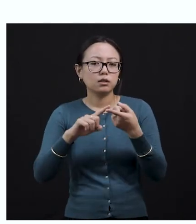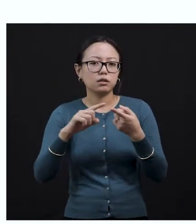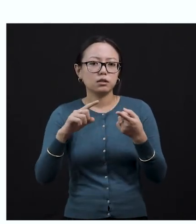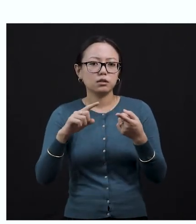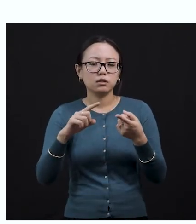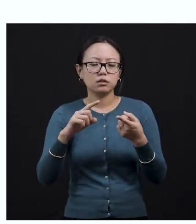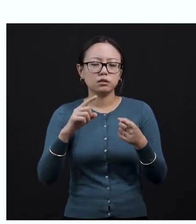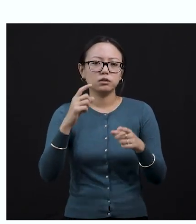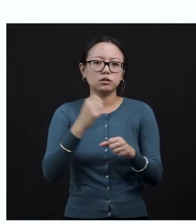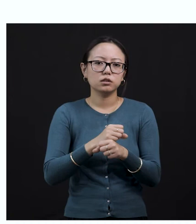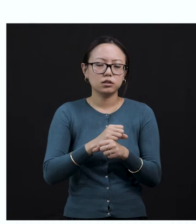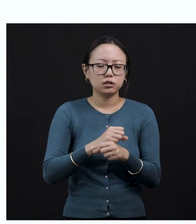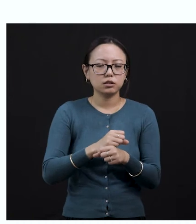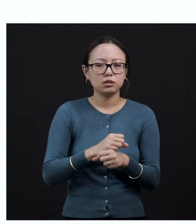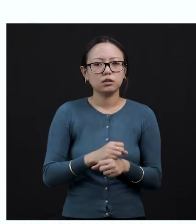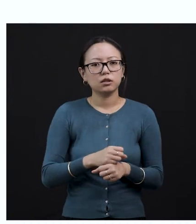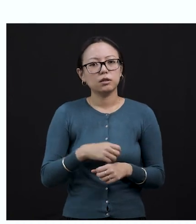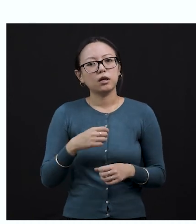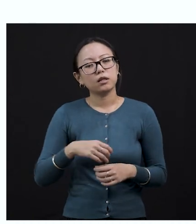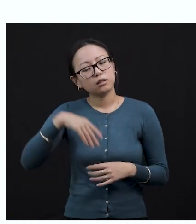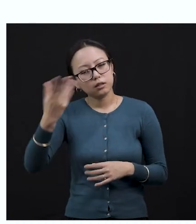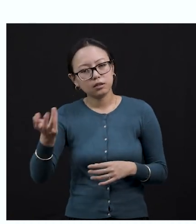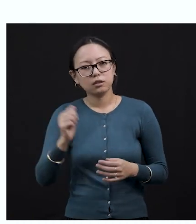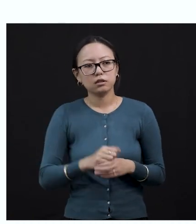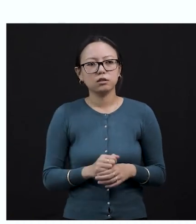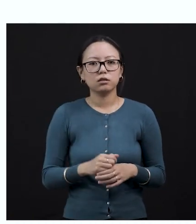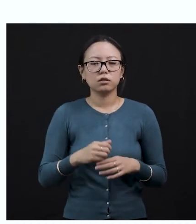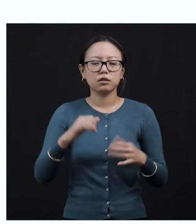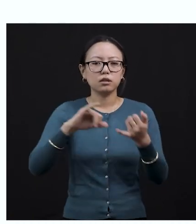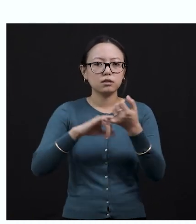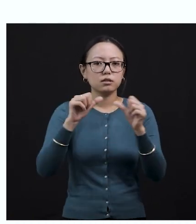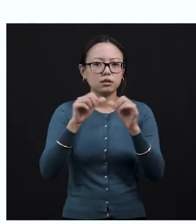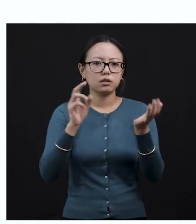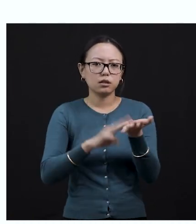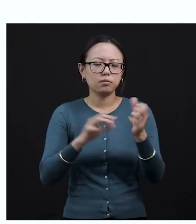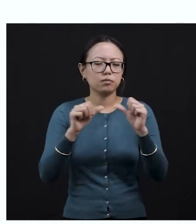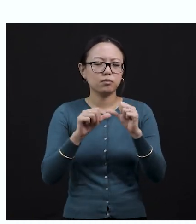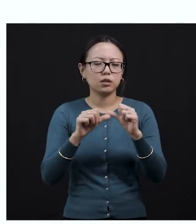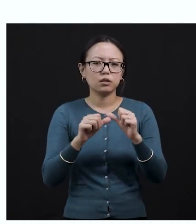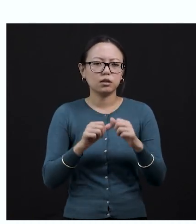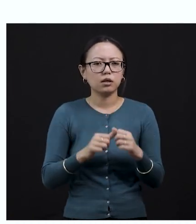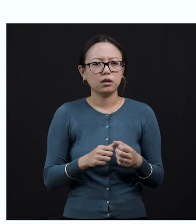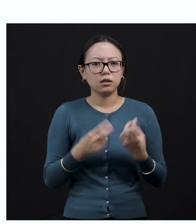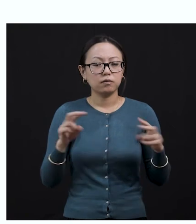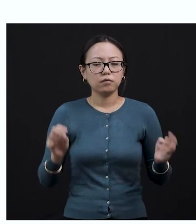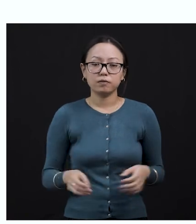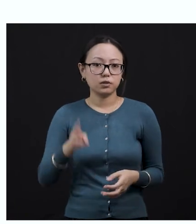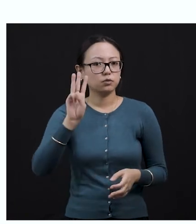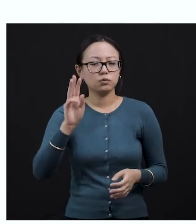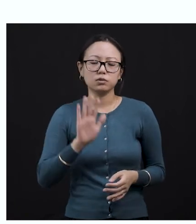Samveda, Yajur Veda, and Atharva Veda. So that is why they are divided, okay? And